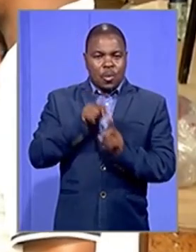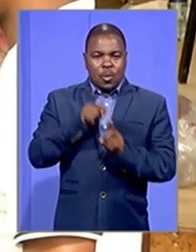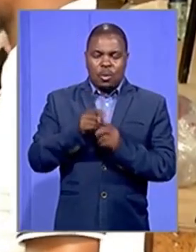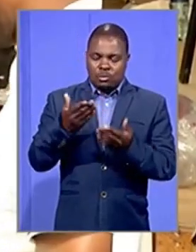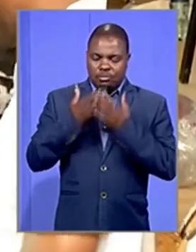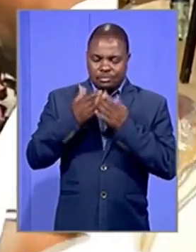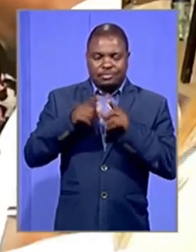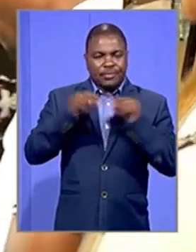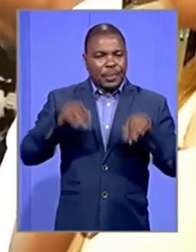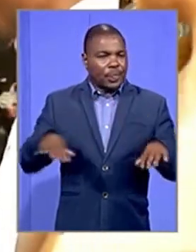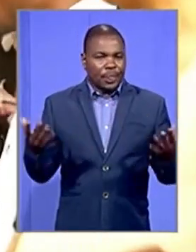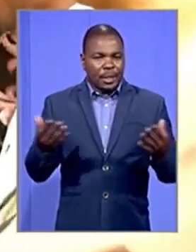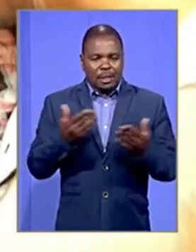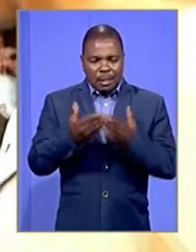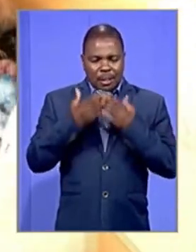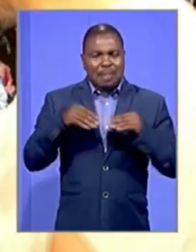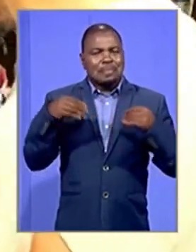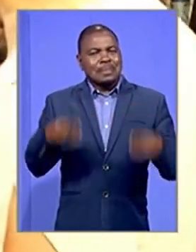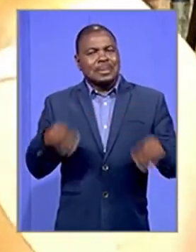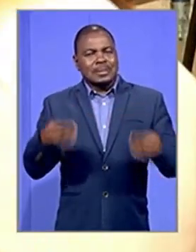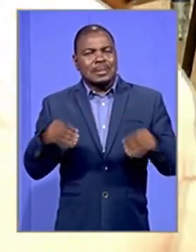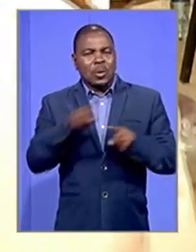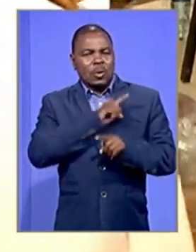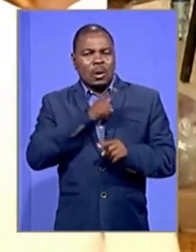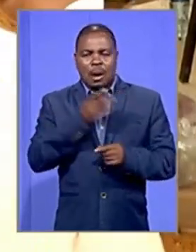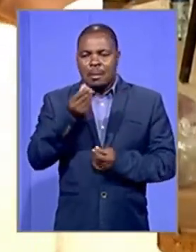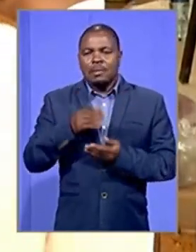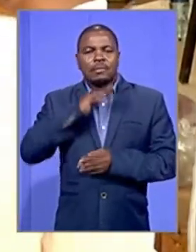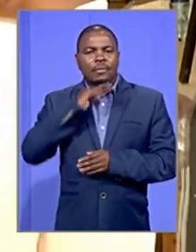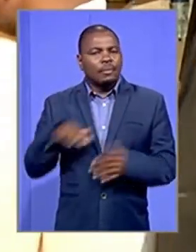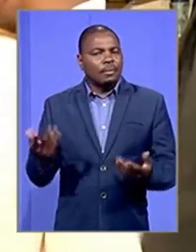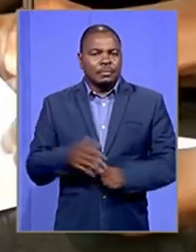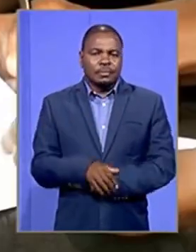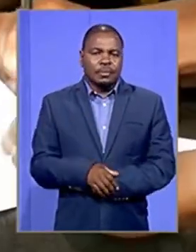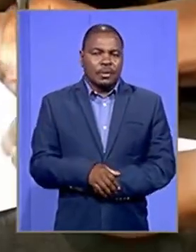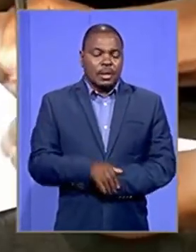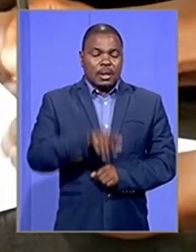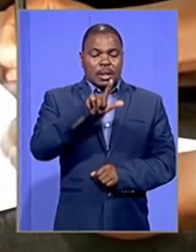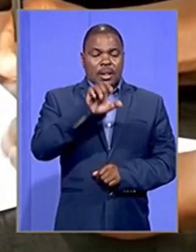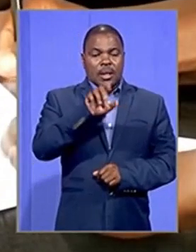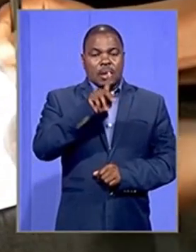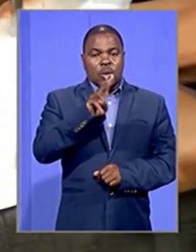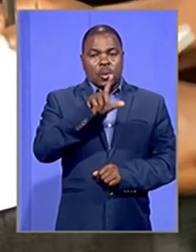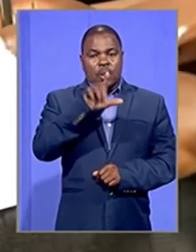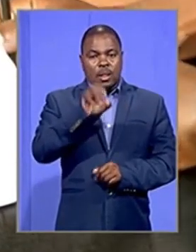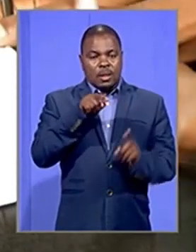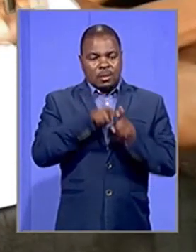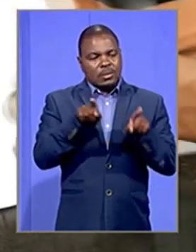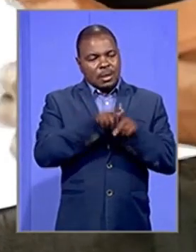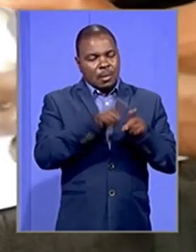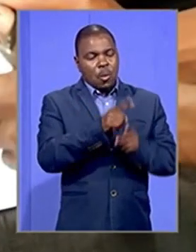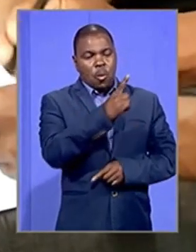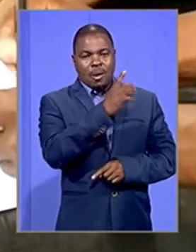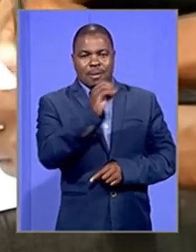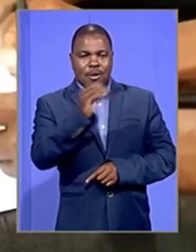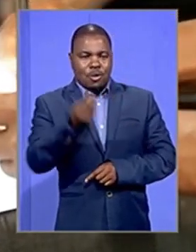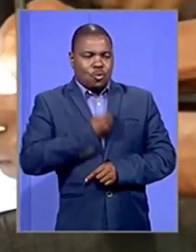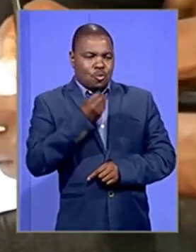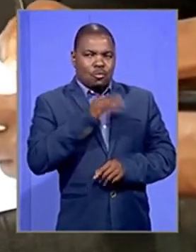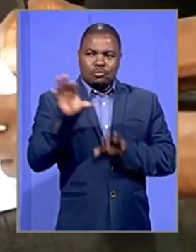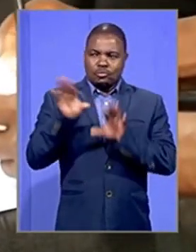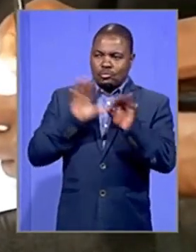tša gagwe tša go ithuta tša kgwebo ka lebaka la tlhokego ya mašeleng. Lekwele ke yo mongwe wa baswa ba lekgolo bao ba kgethilwego go